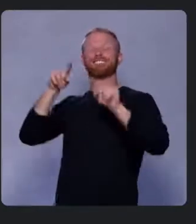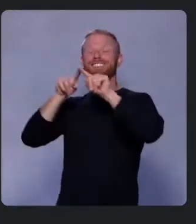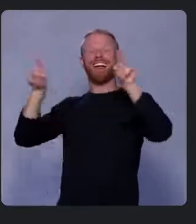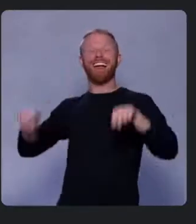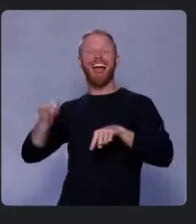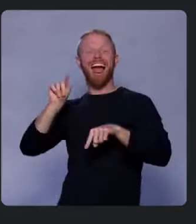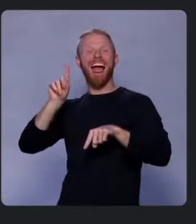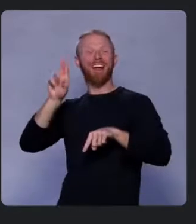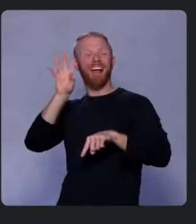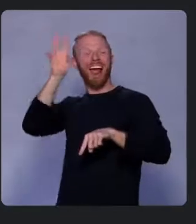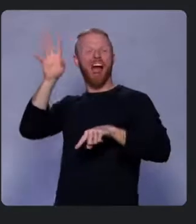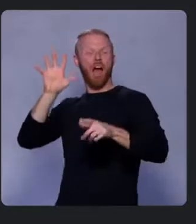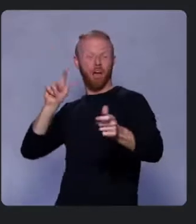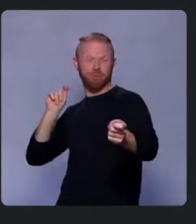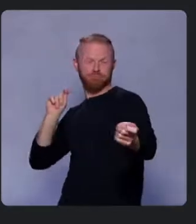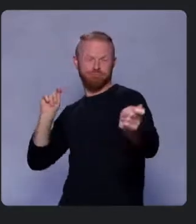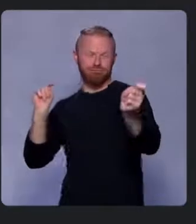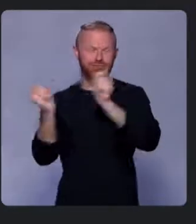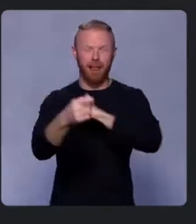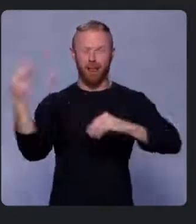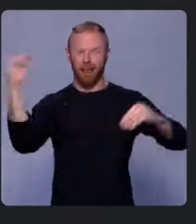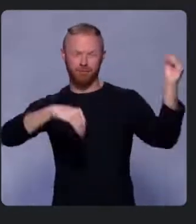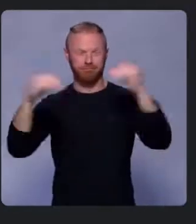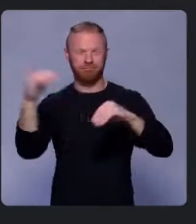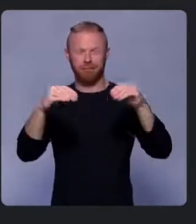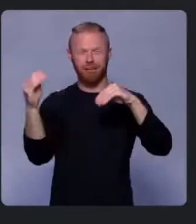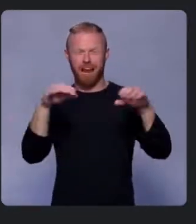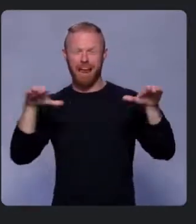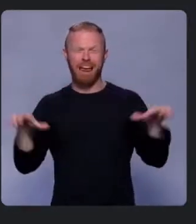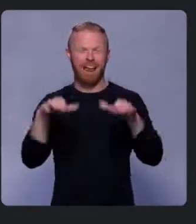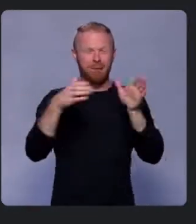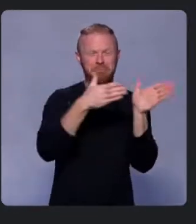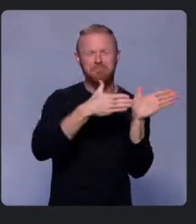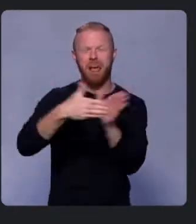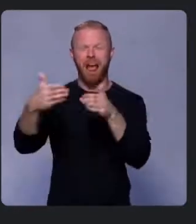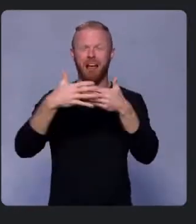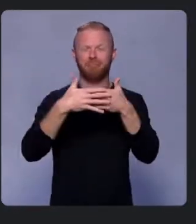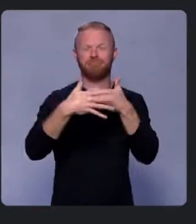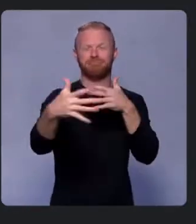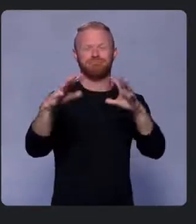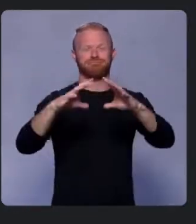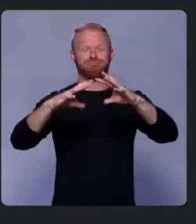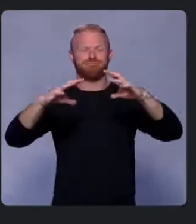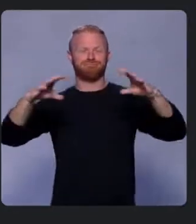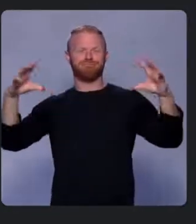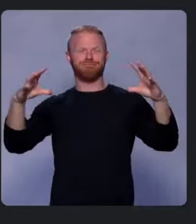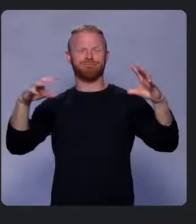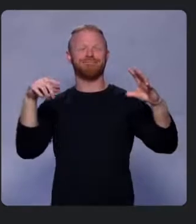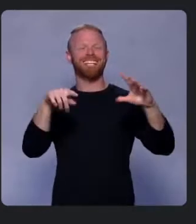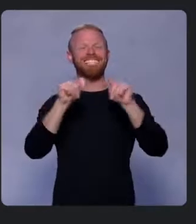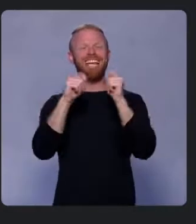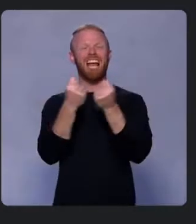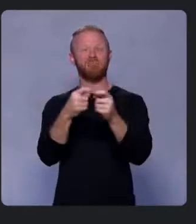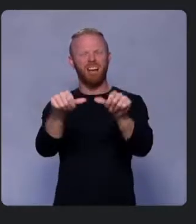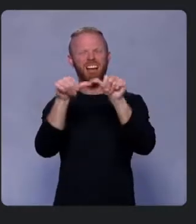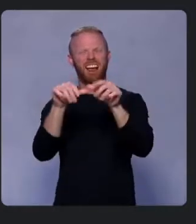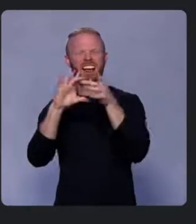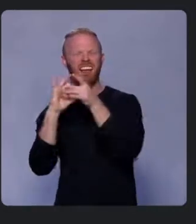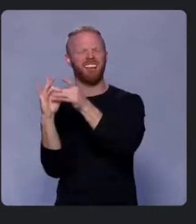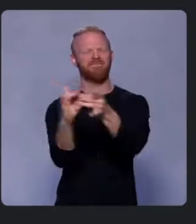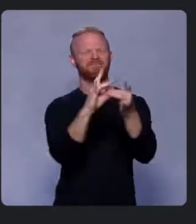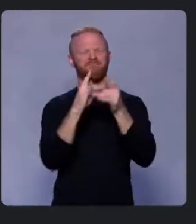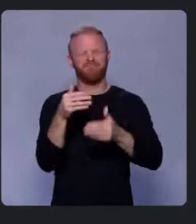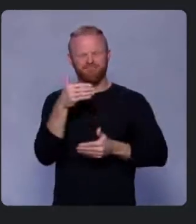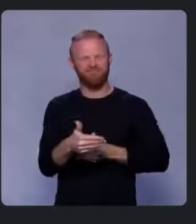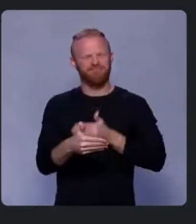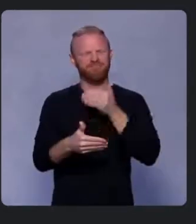a highly interactive, always up-to-date, actionable plan. And the team stayed connected every step of the